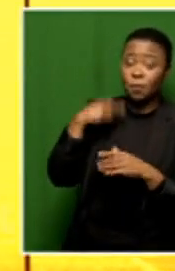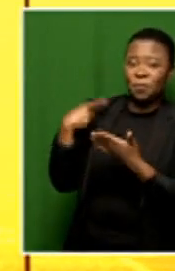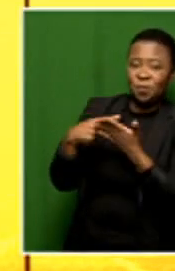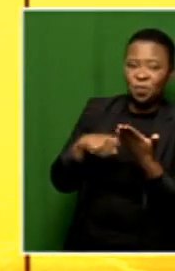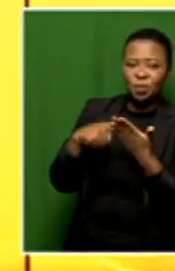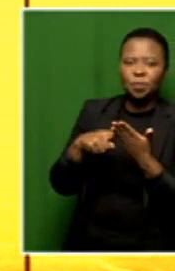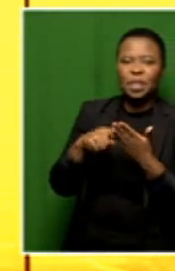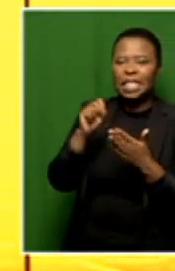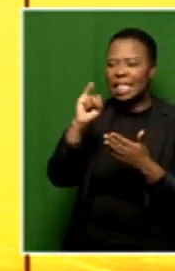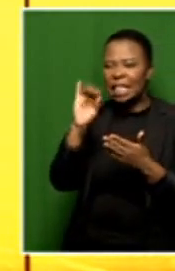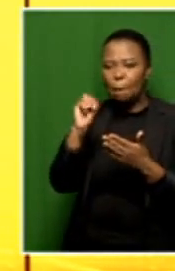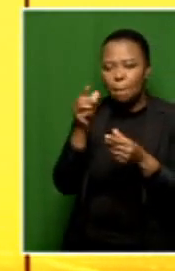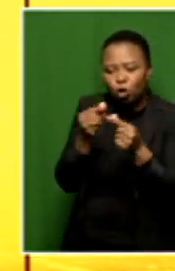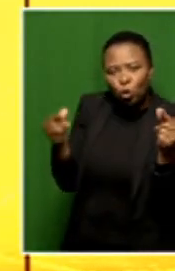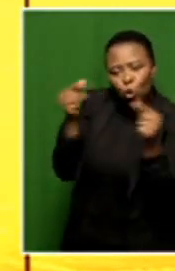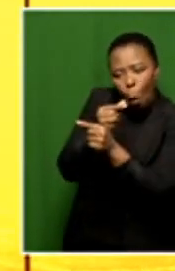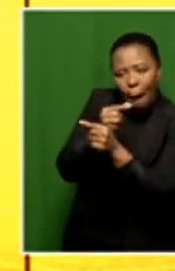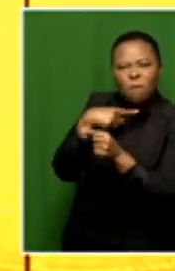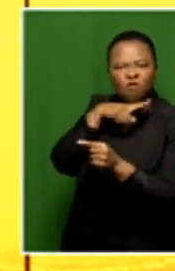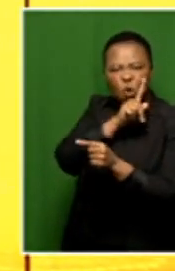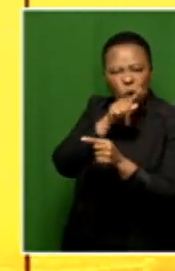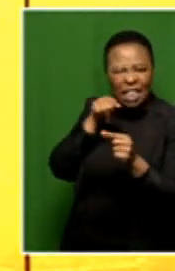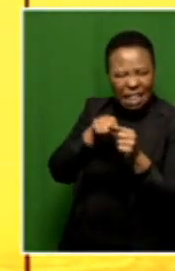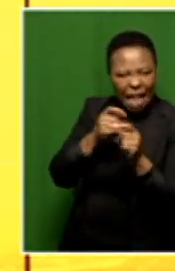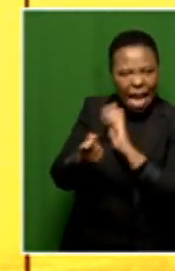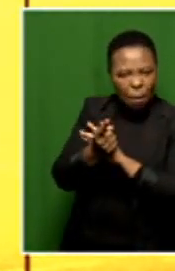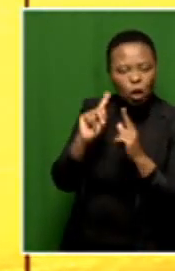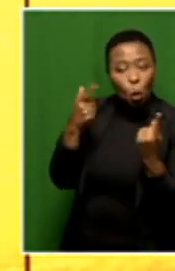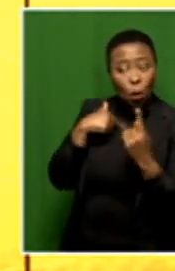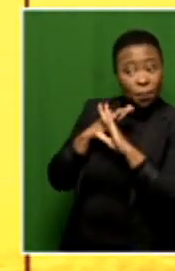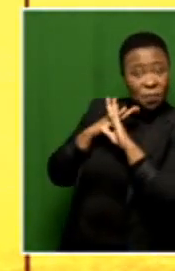SIMswap fraud as well as what can be done to curb the scourge.